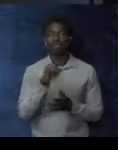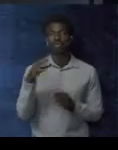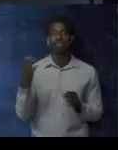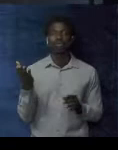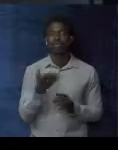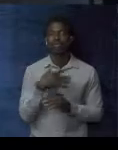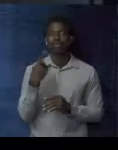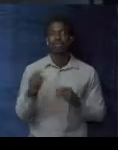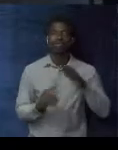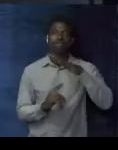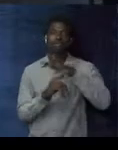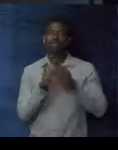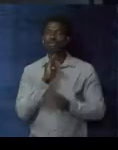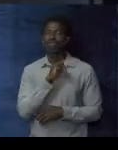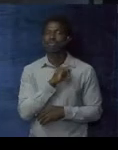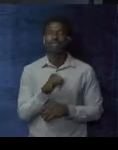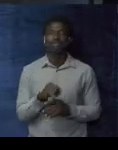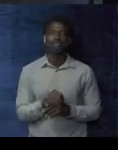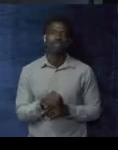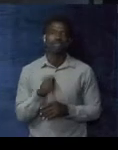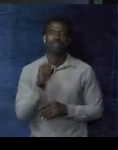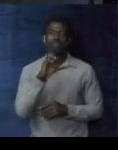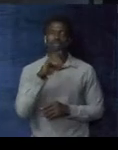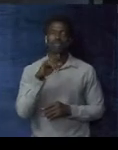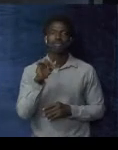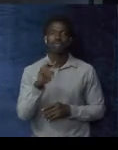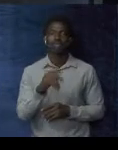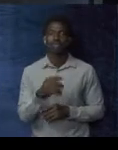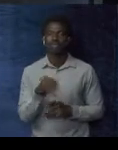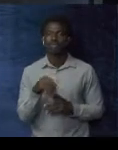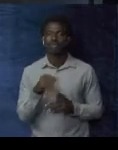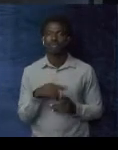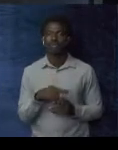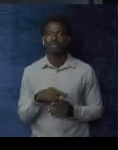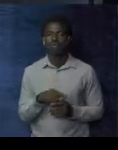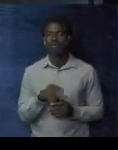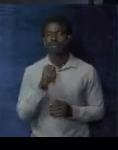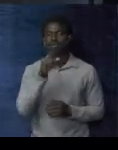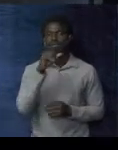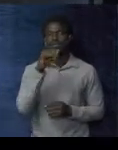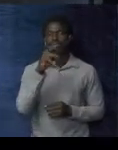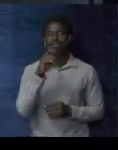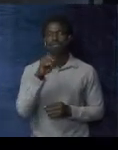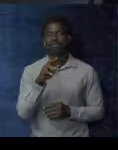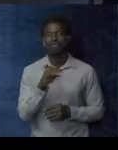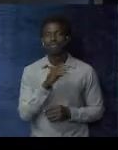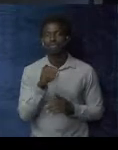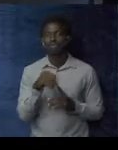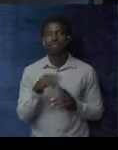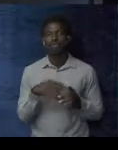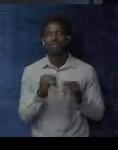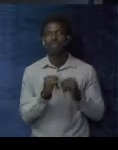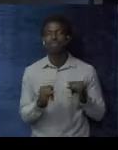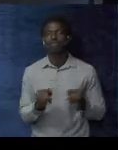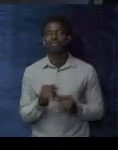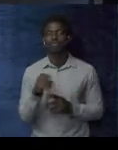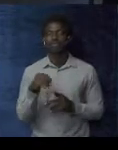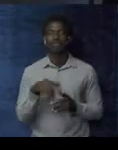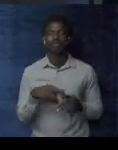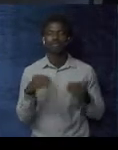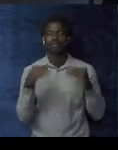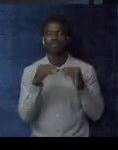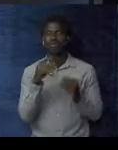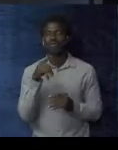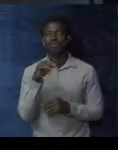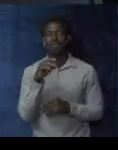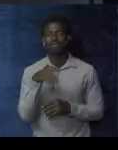cut to the top? Is it a scalene trapezoid, a symmetrical trapezoid, an isosceles trapezoid, or